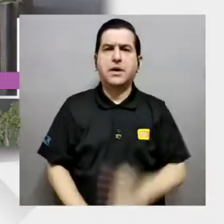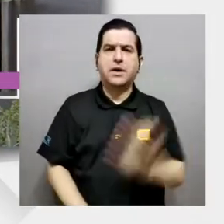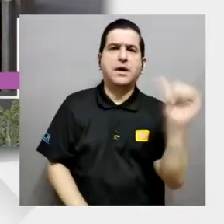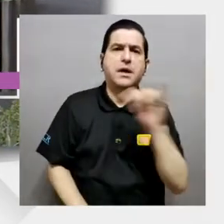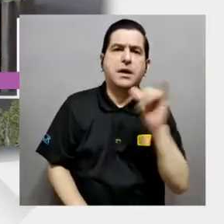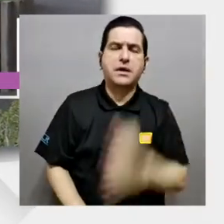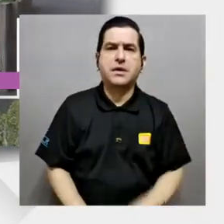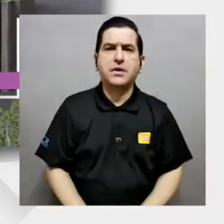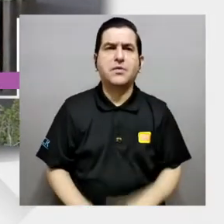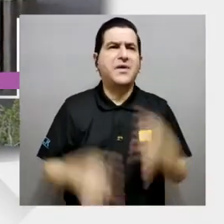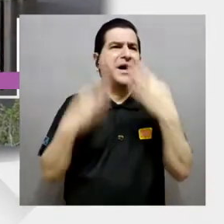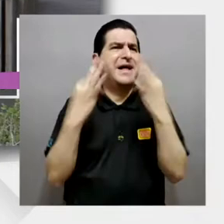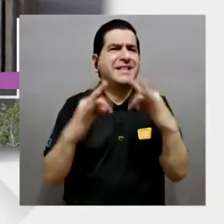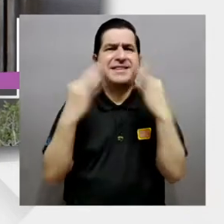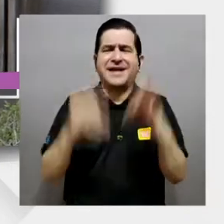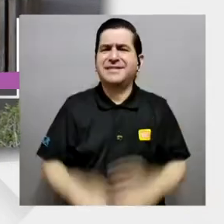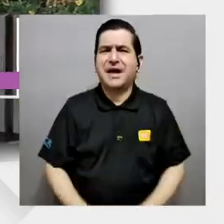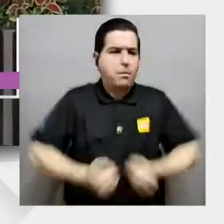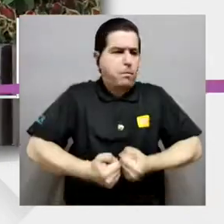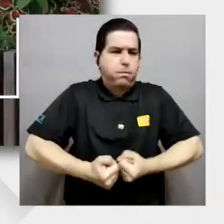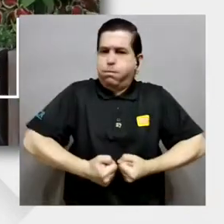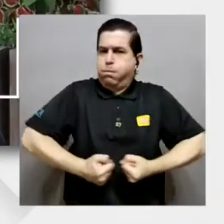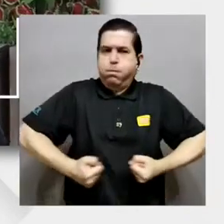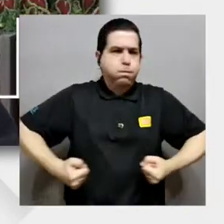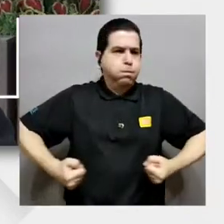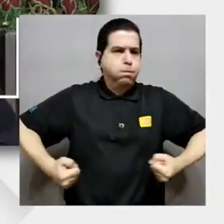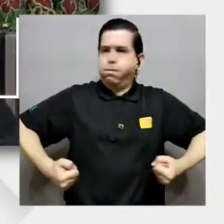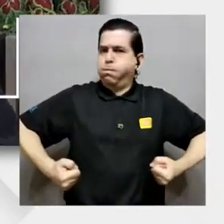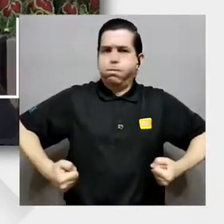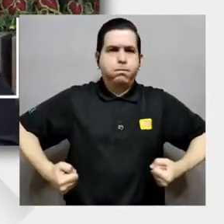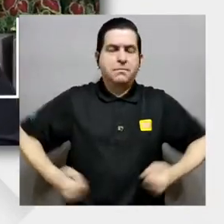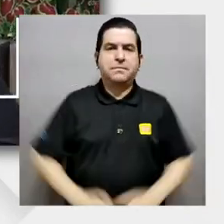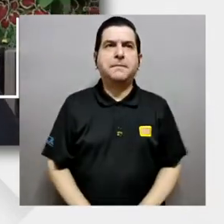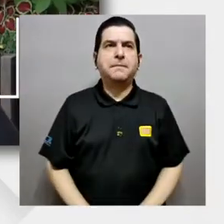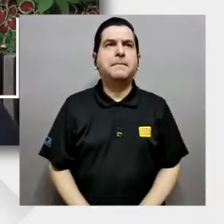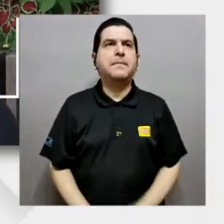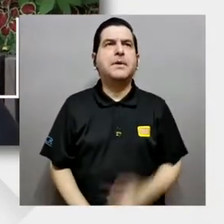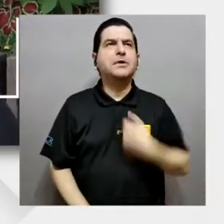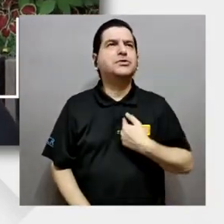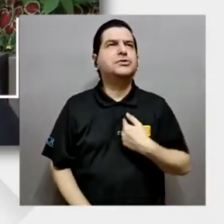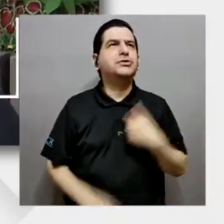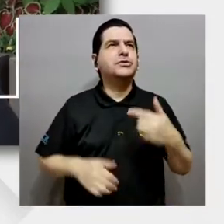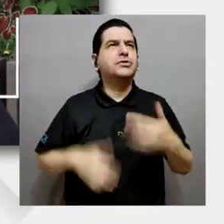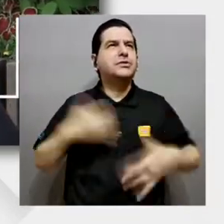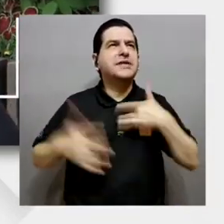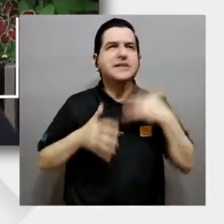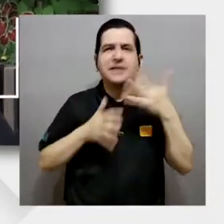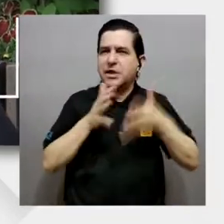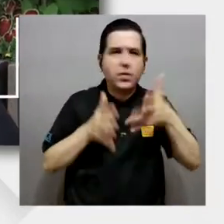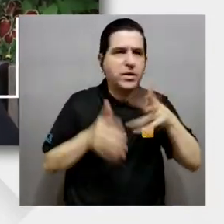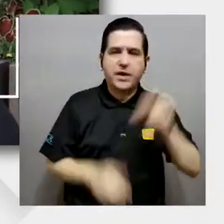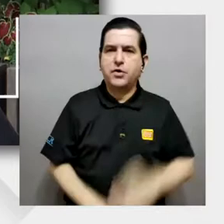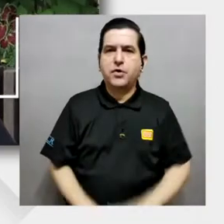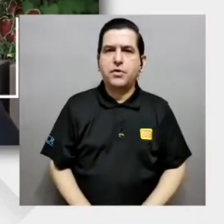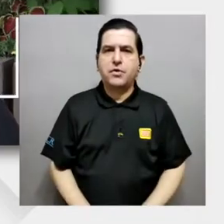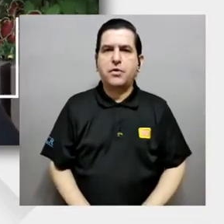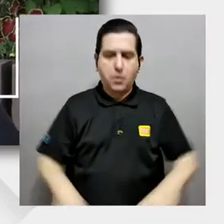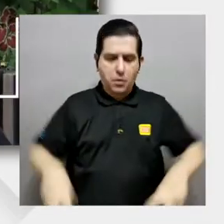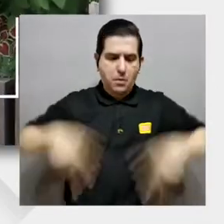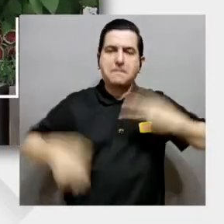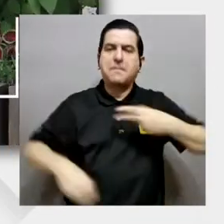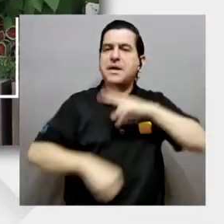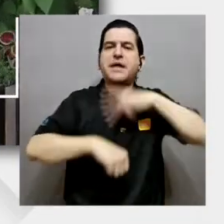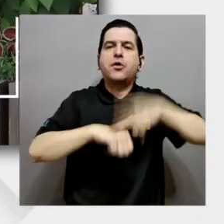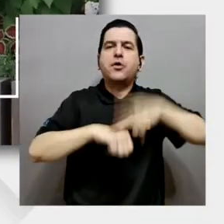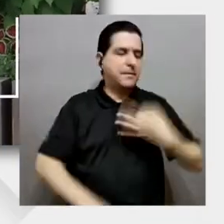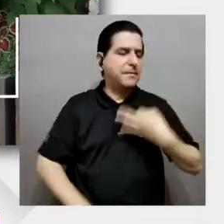mucho tratar de no tener sobrepeso. Más que cuidarse, yo siento que es parte de su vida diaria,